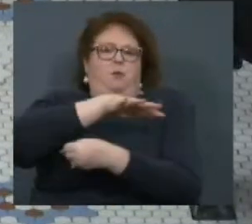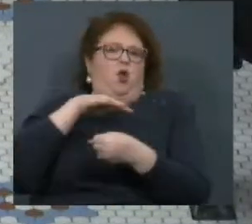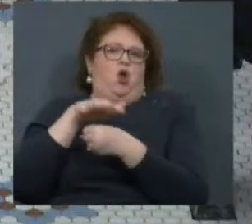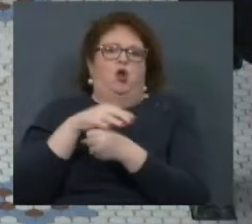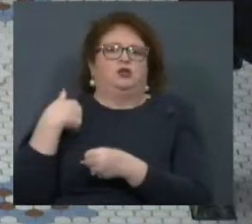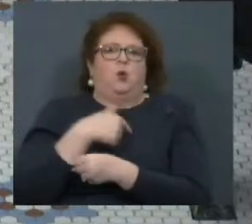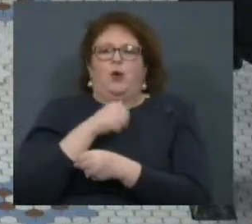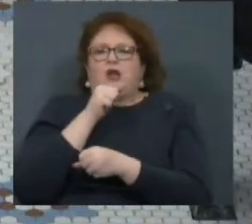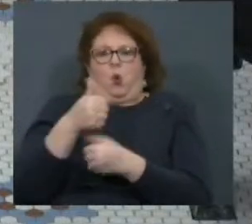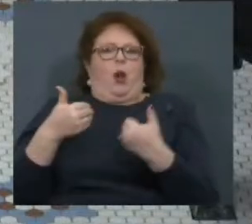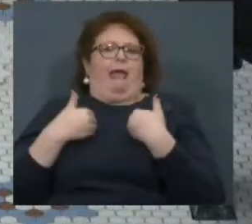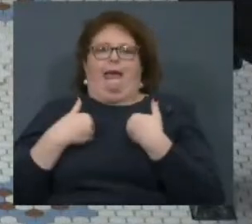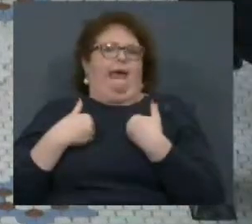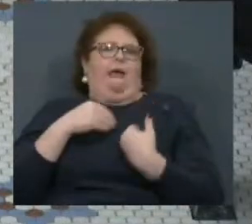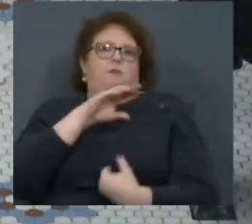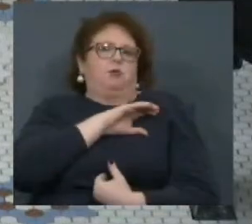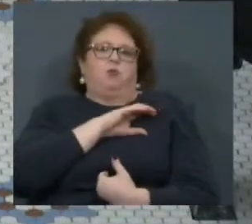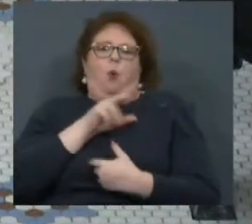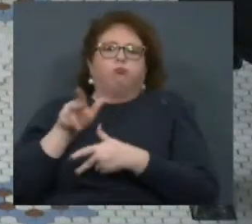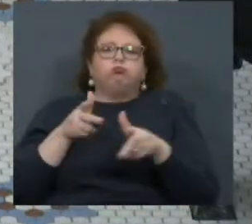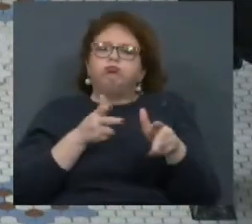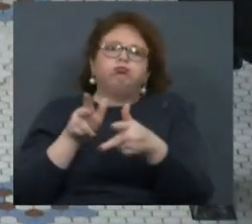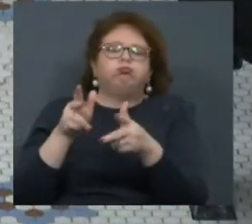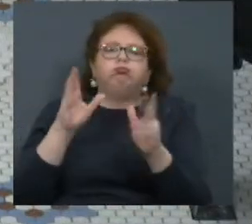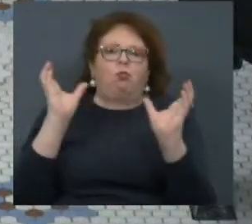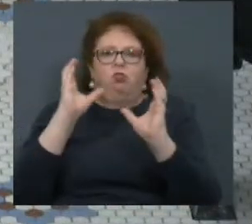for things like this."